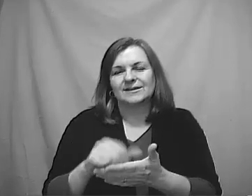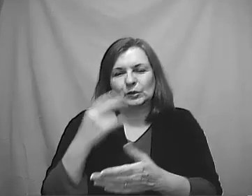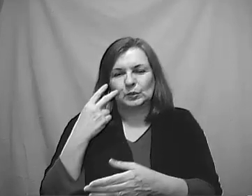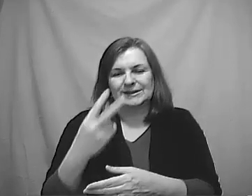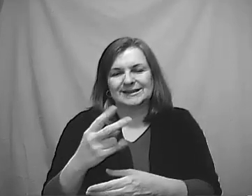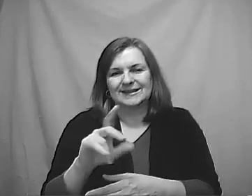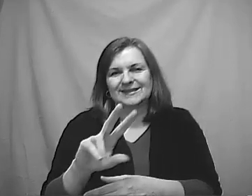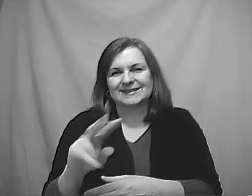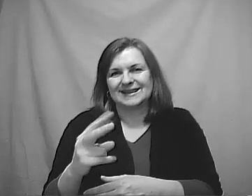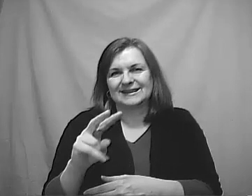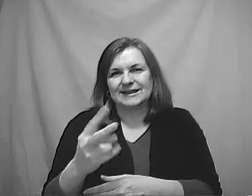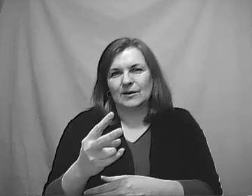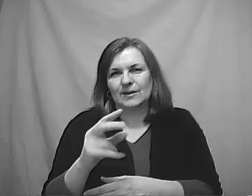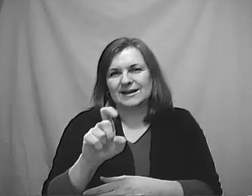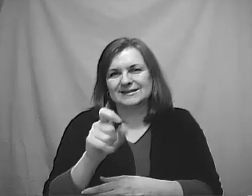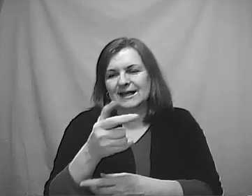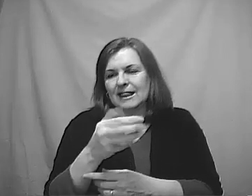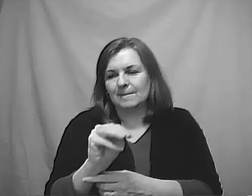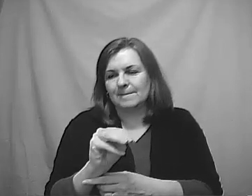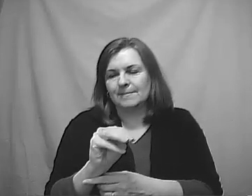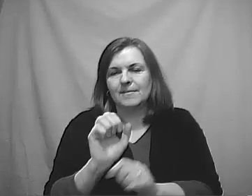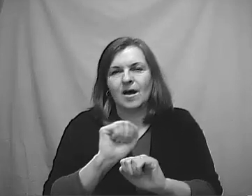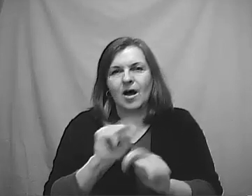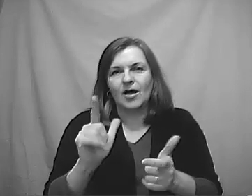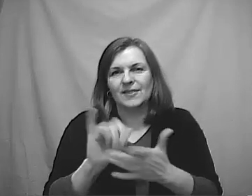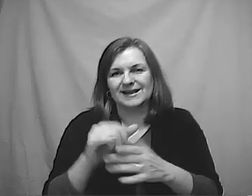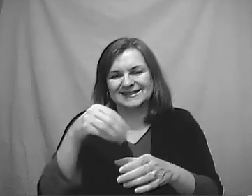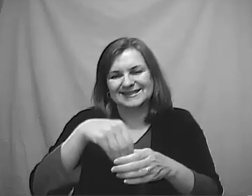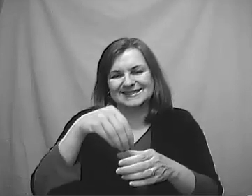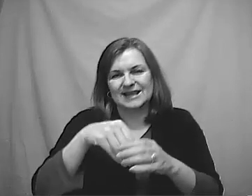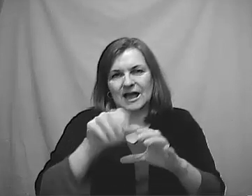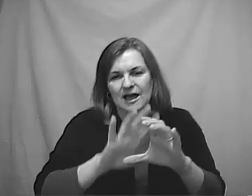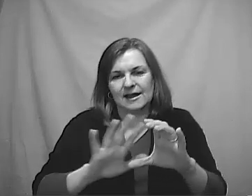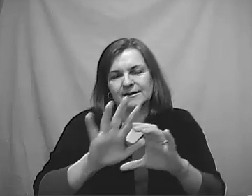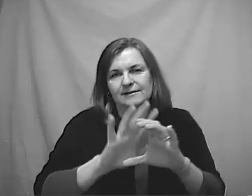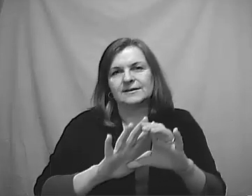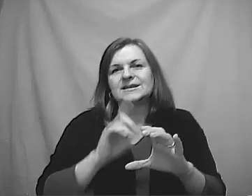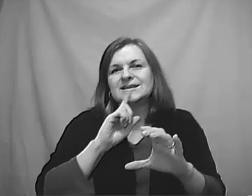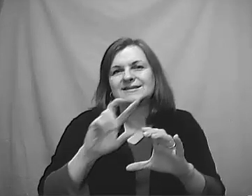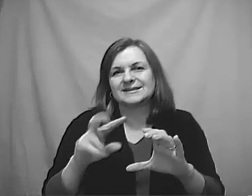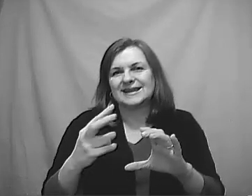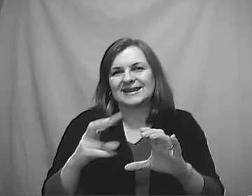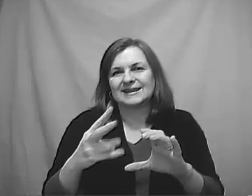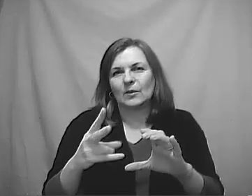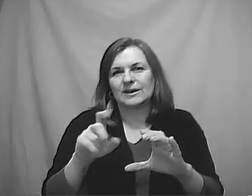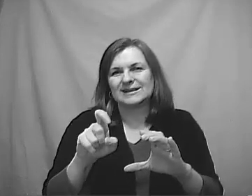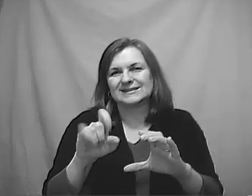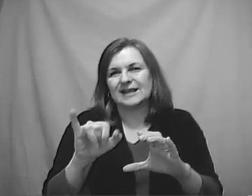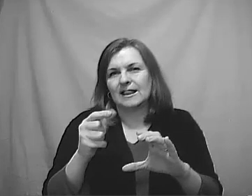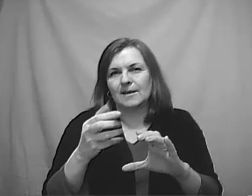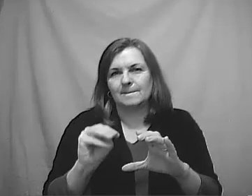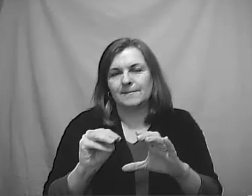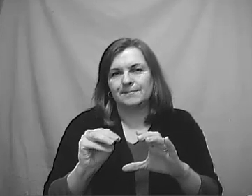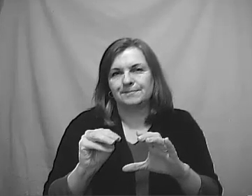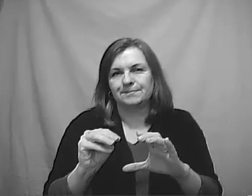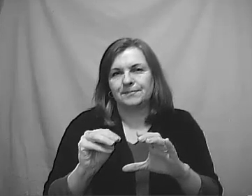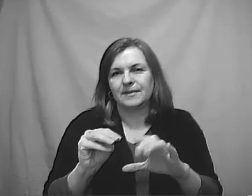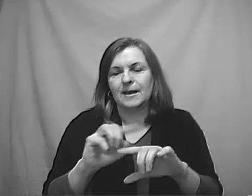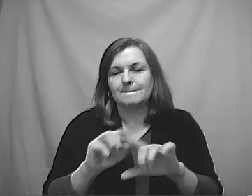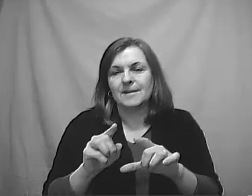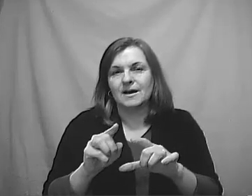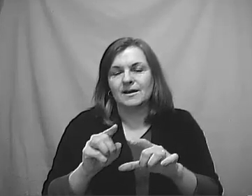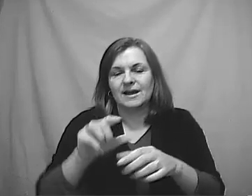have our secondary xylem. All of this inside is going to be secondary